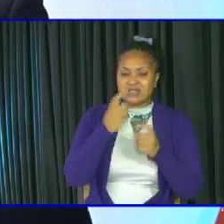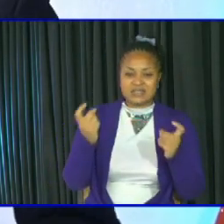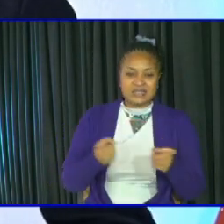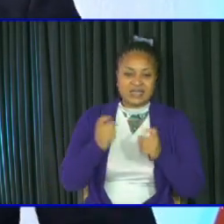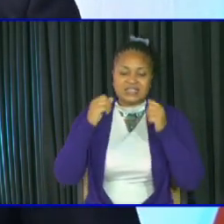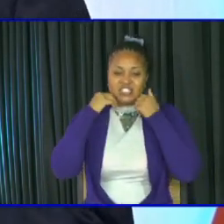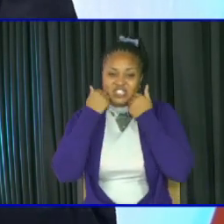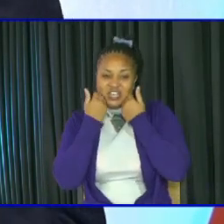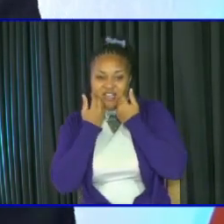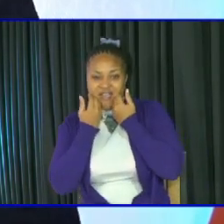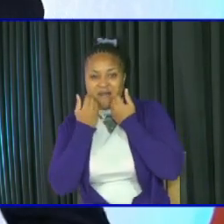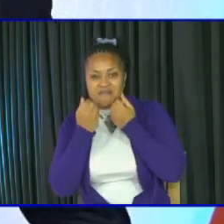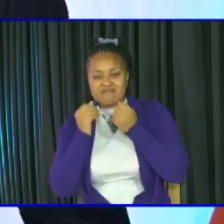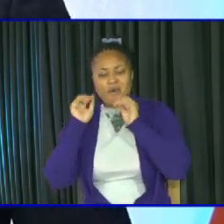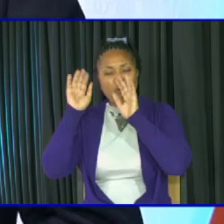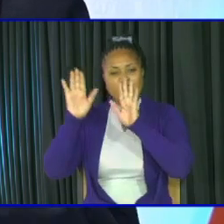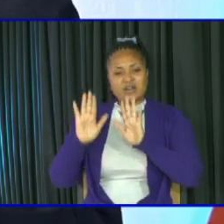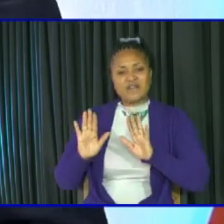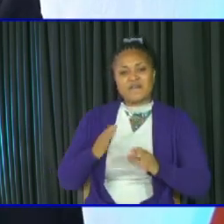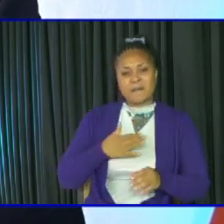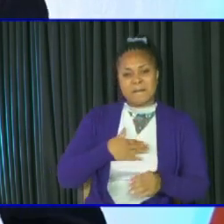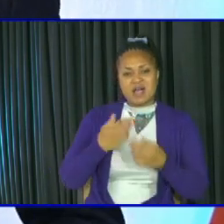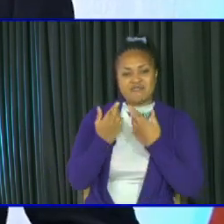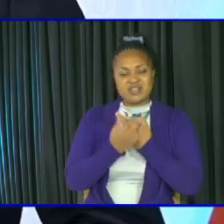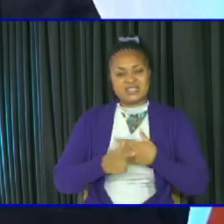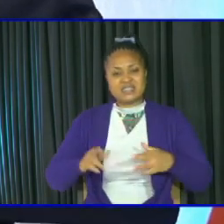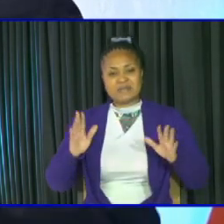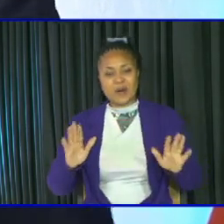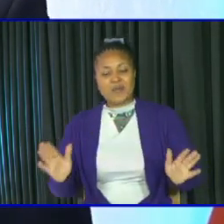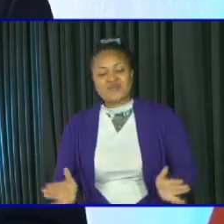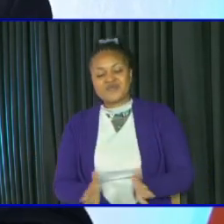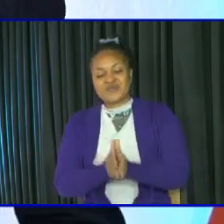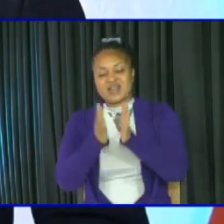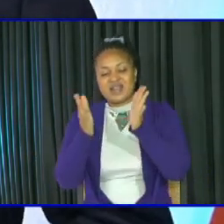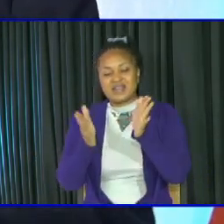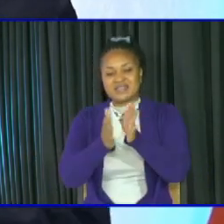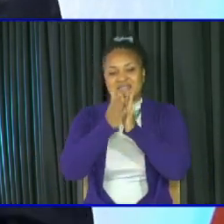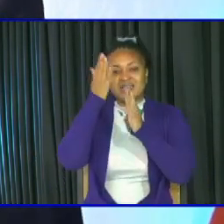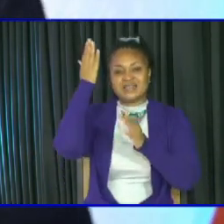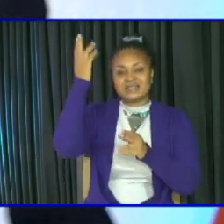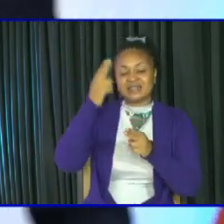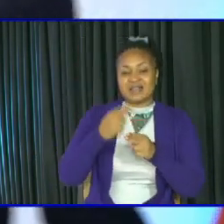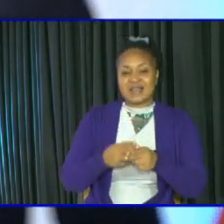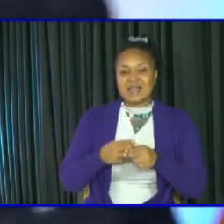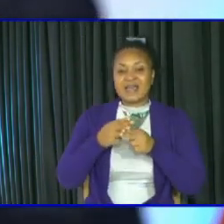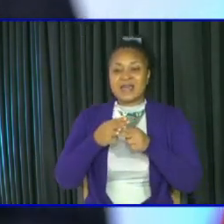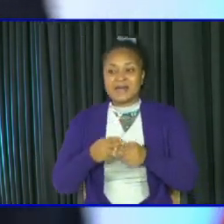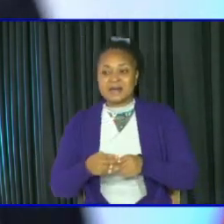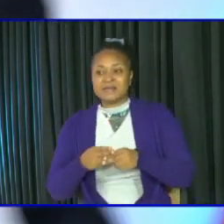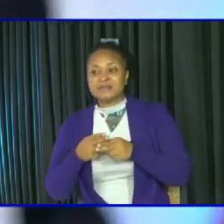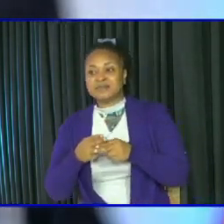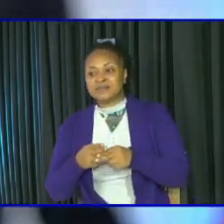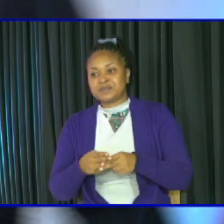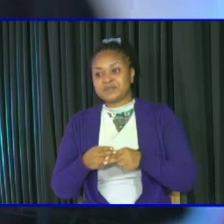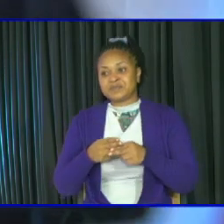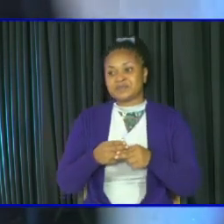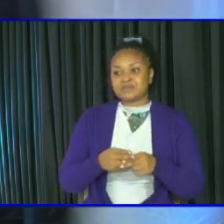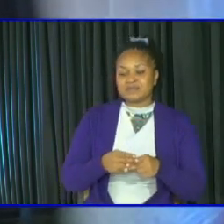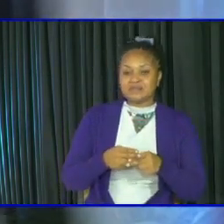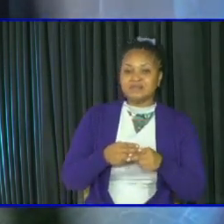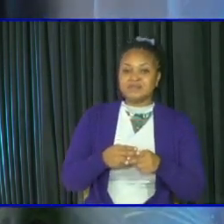and shame. Wonderful is my Redeemer, praise his name.